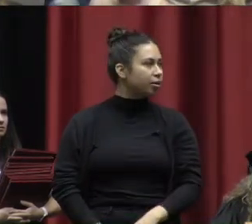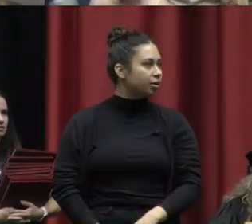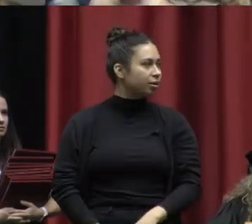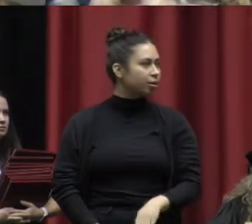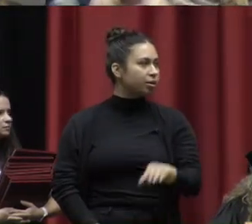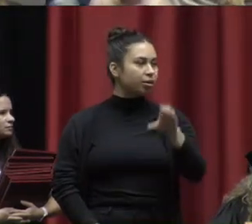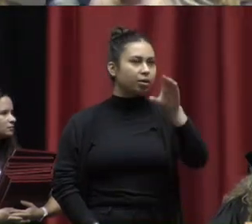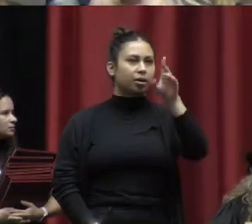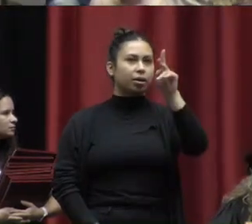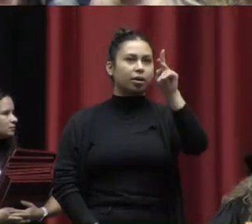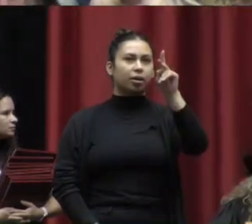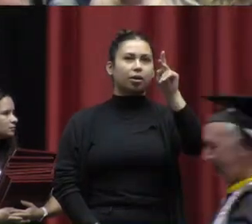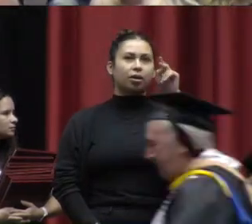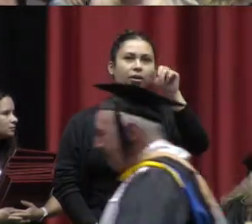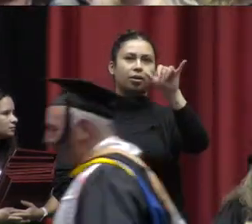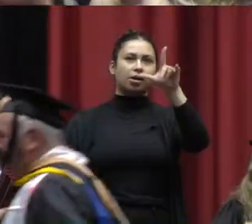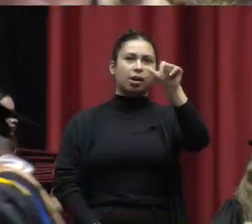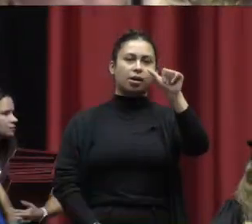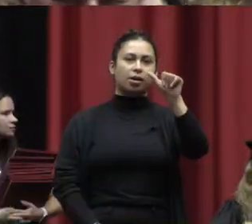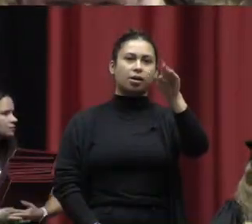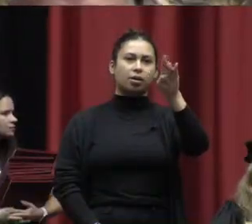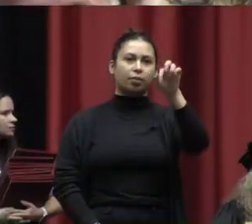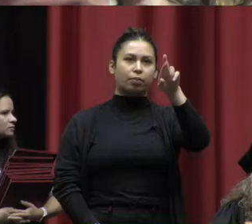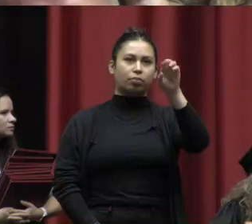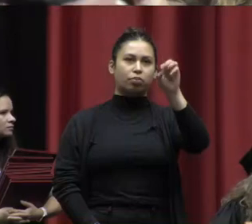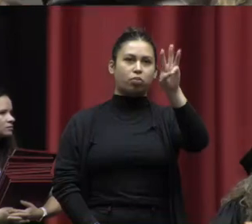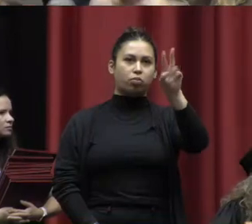Kayla Brown.